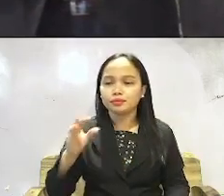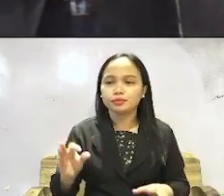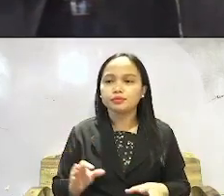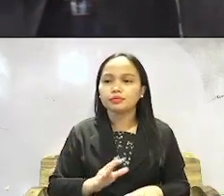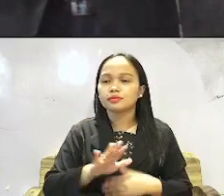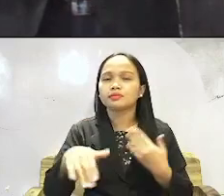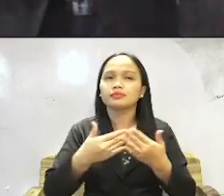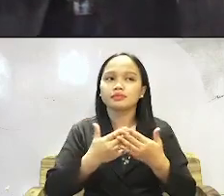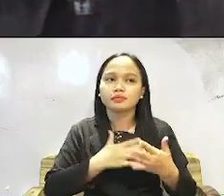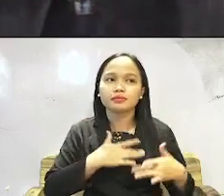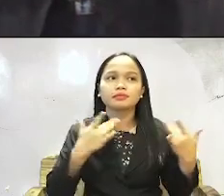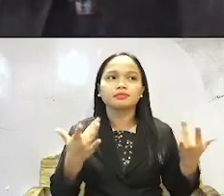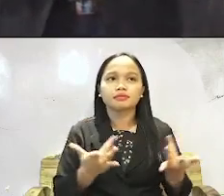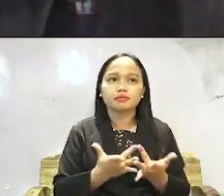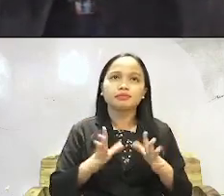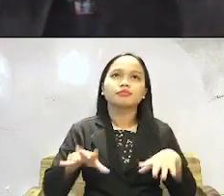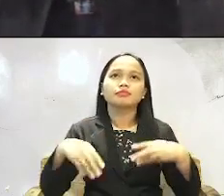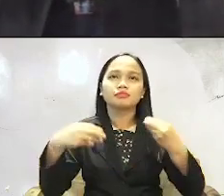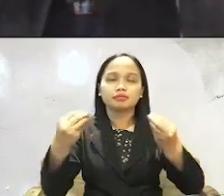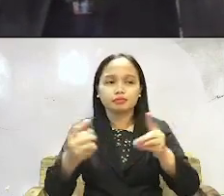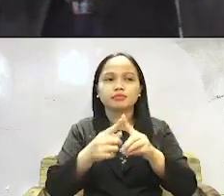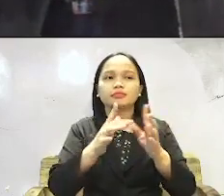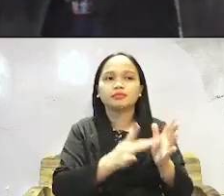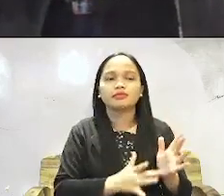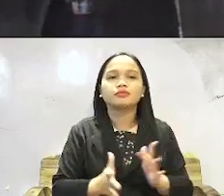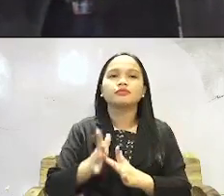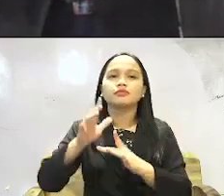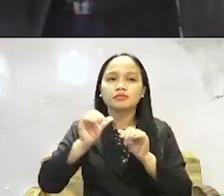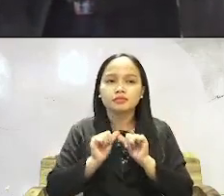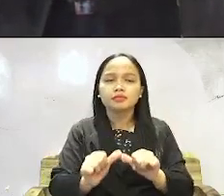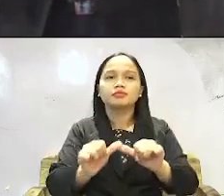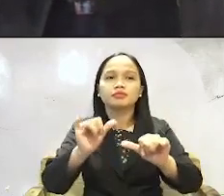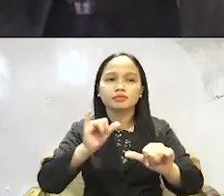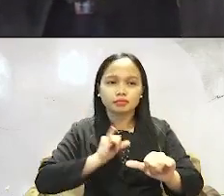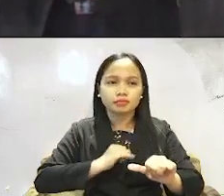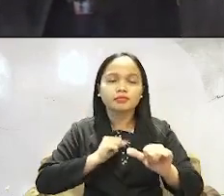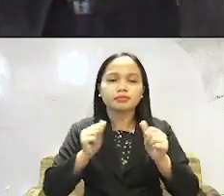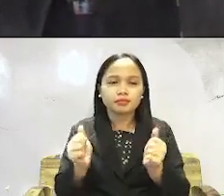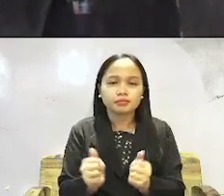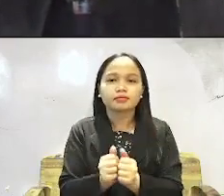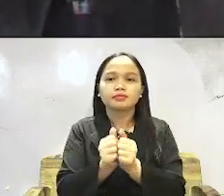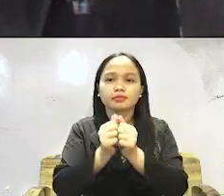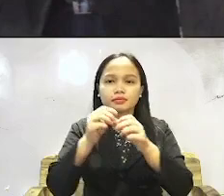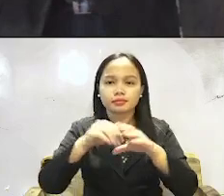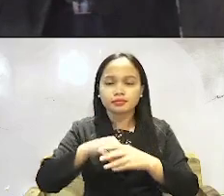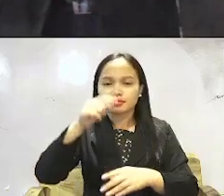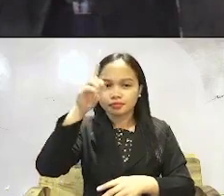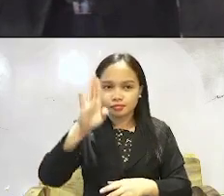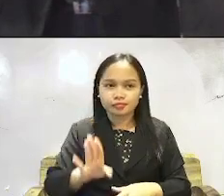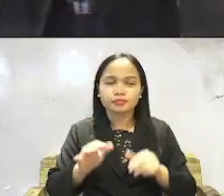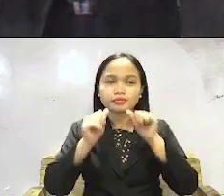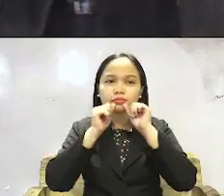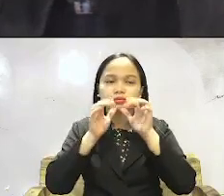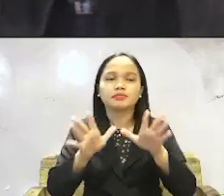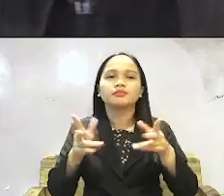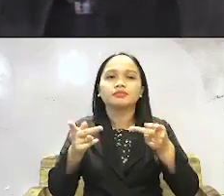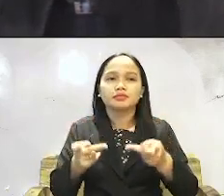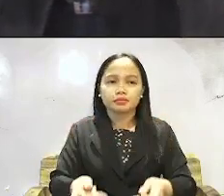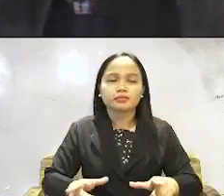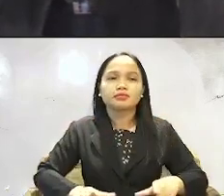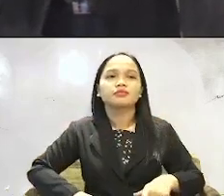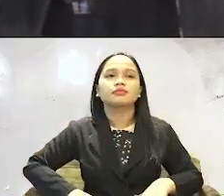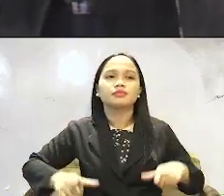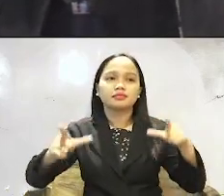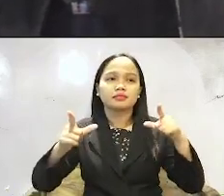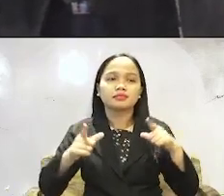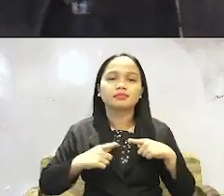Oh, my heart to him I give, ever to him I cling. In his blessed presence live,